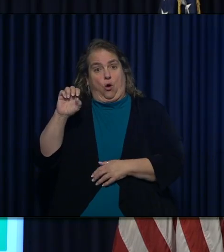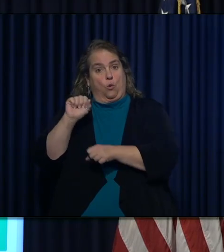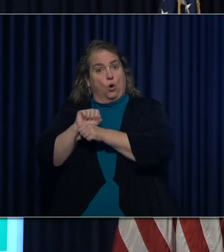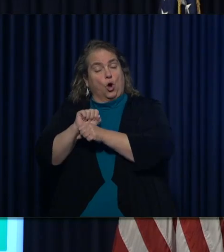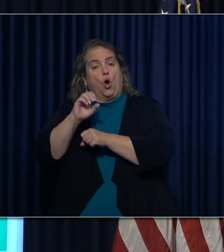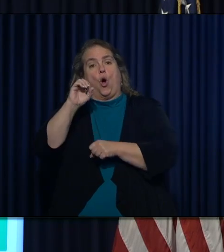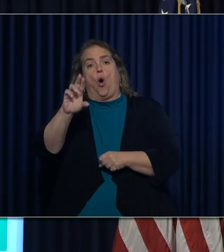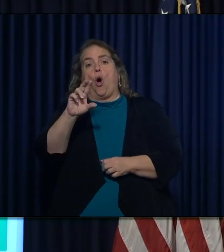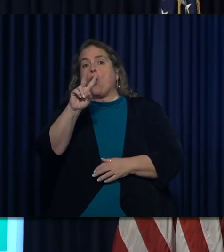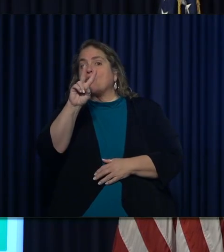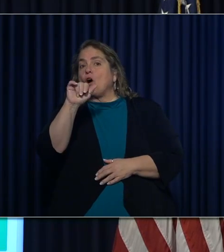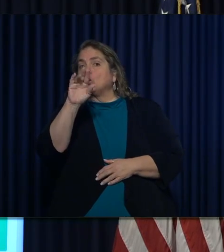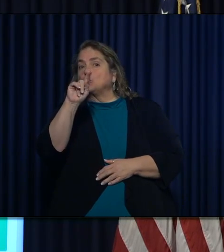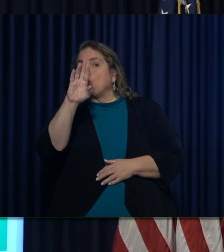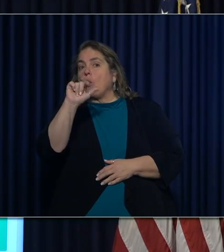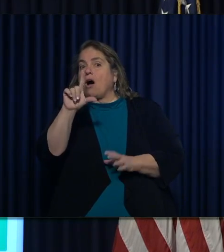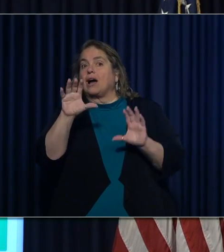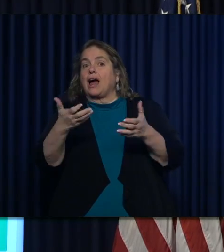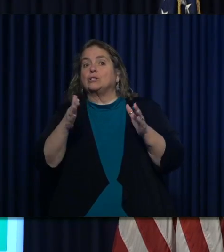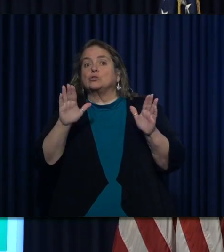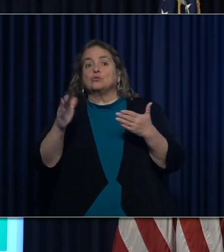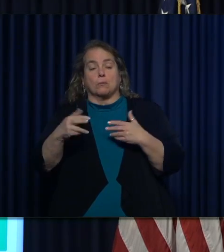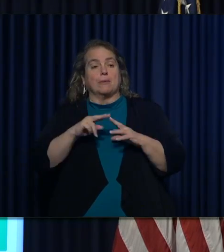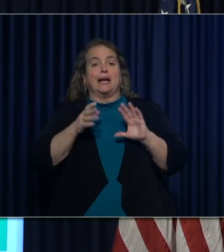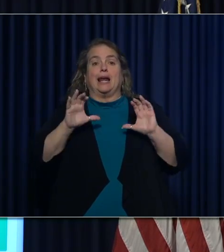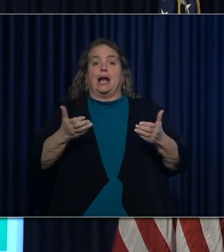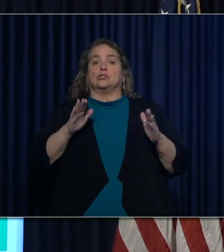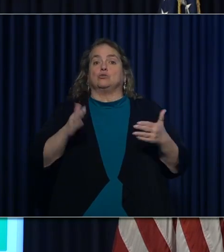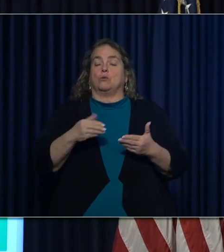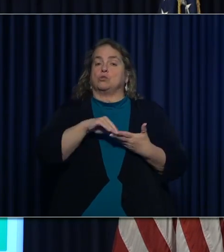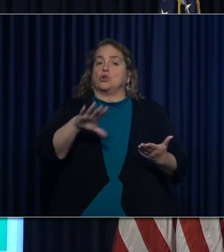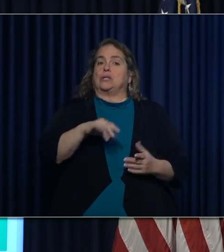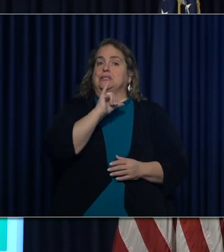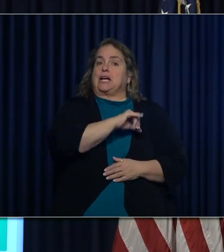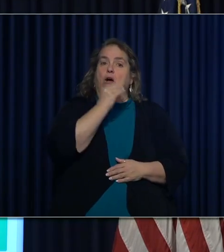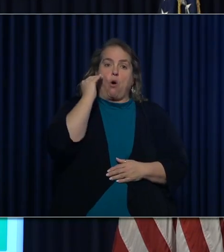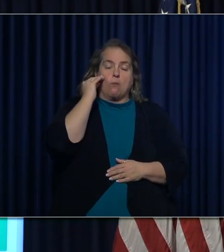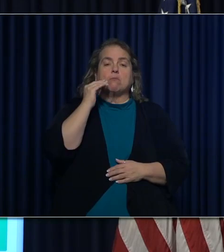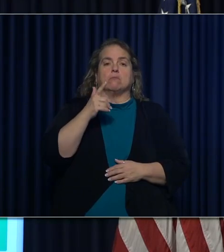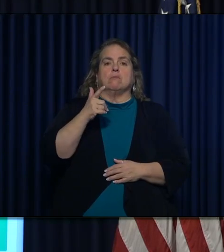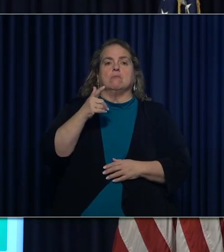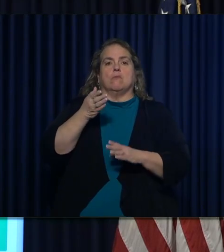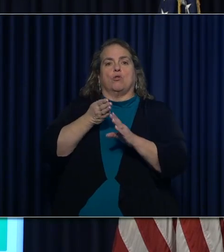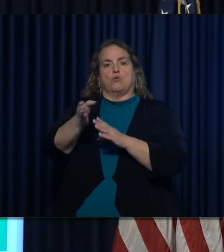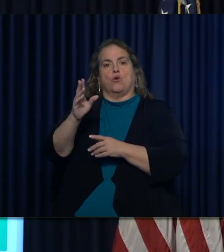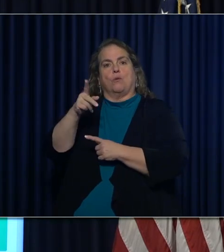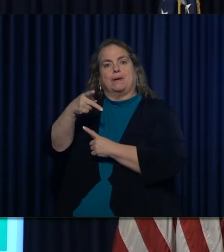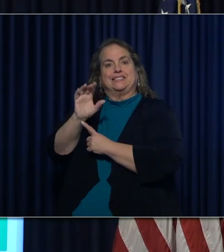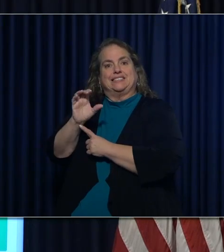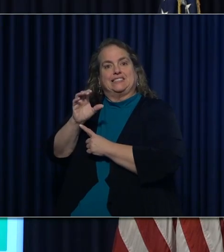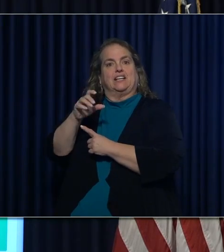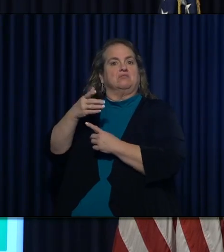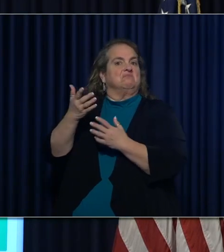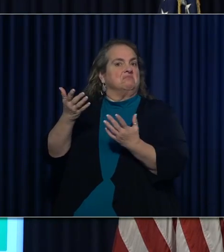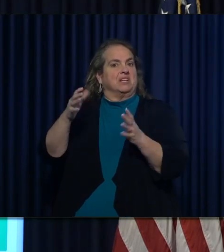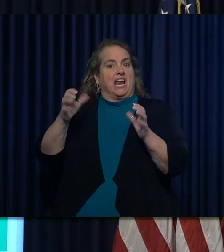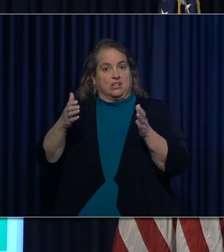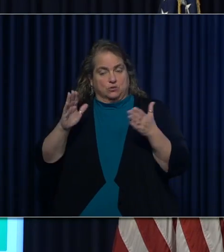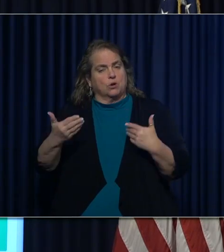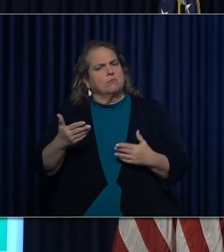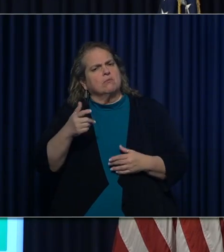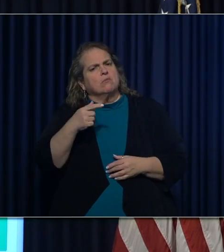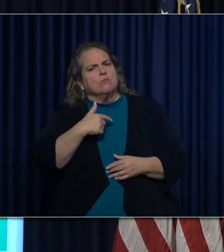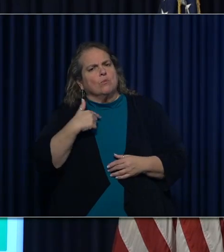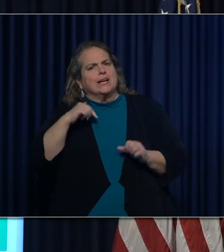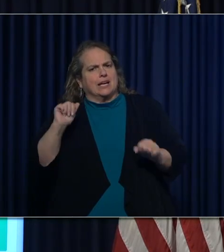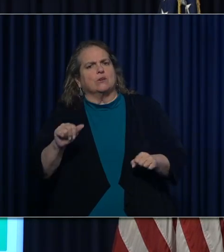work are very, very important. And as the governor has said, it's very important that employers be as absolutely supportive as